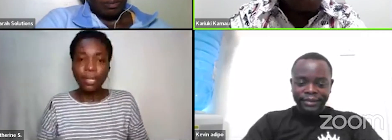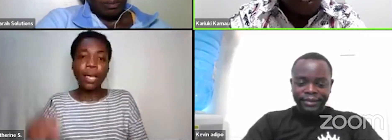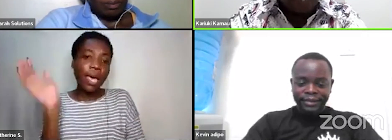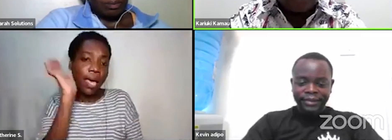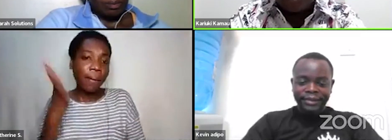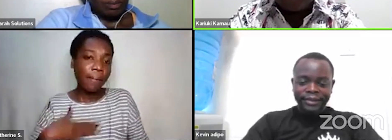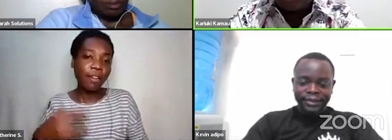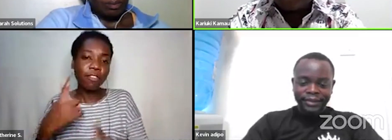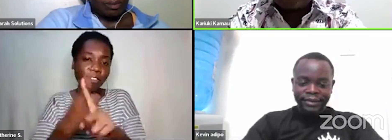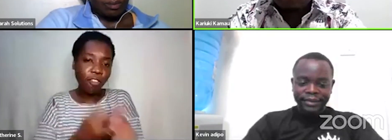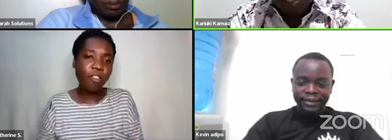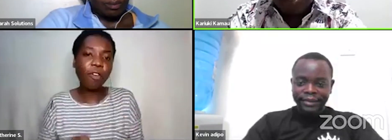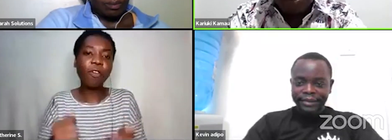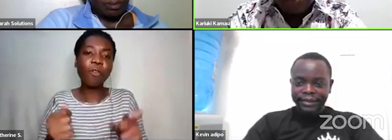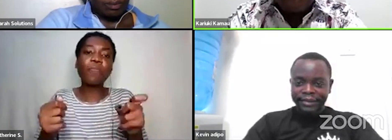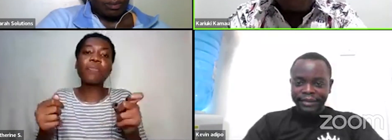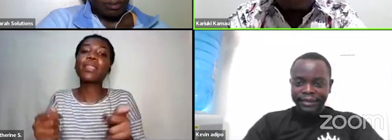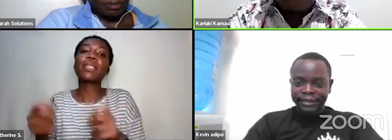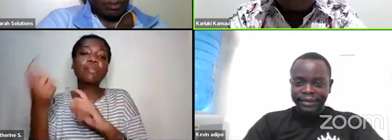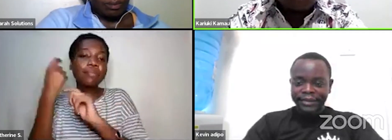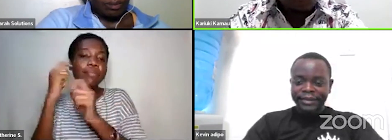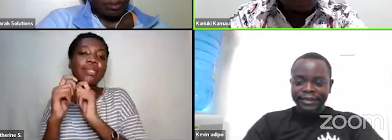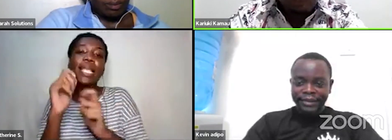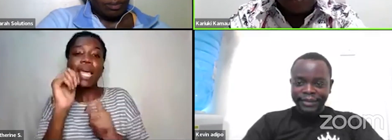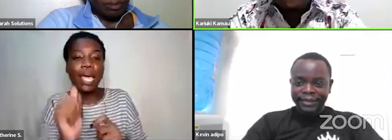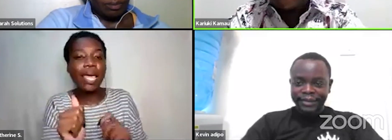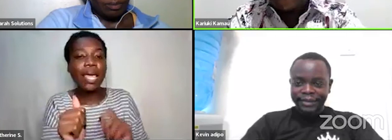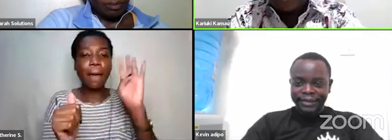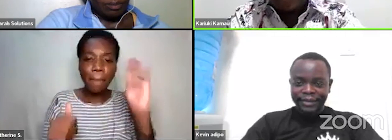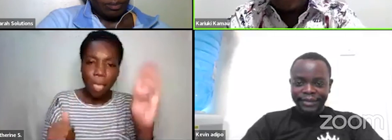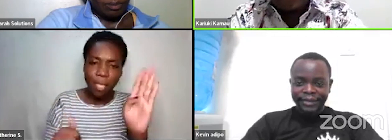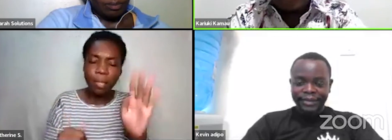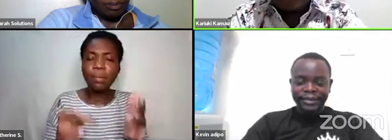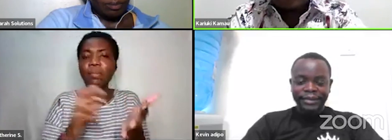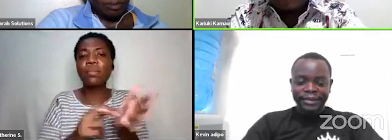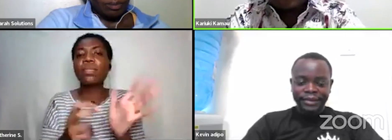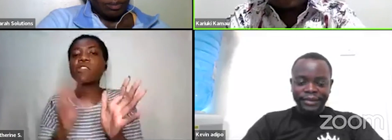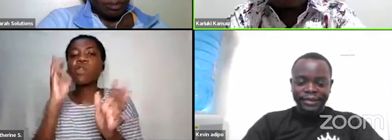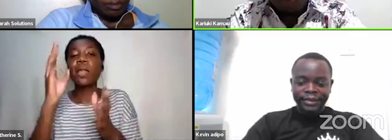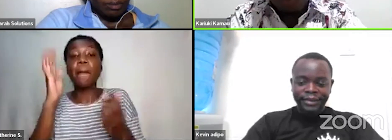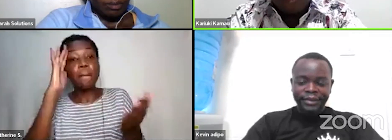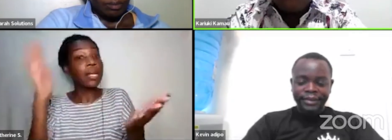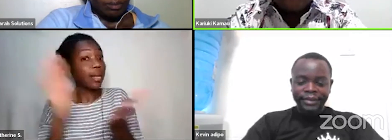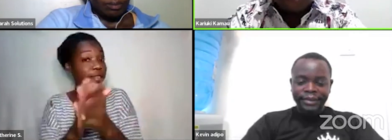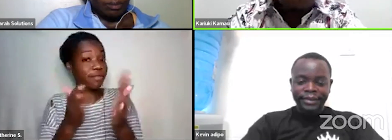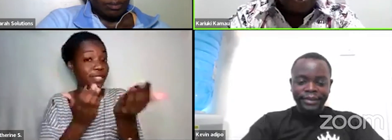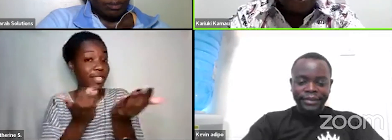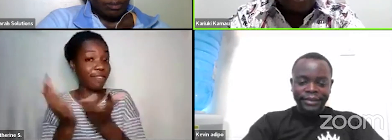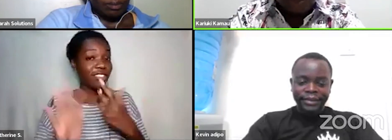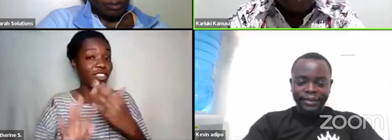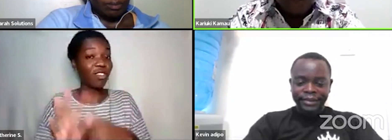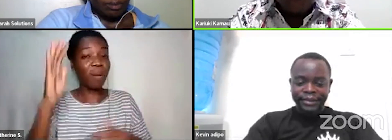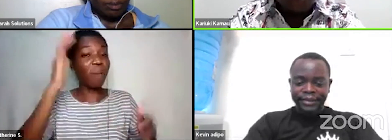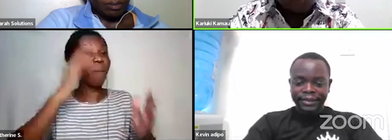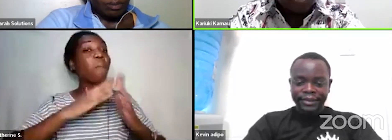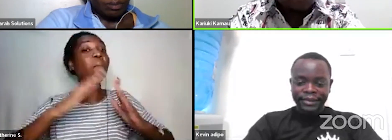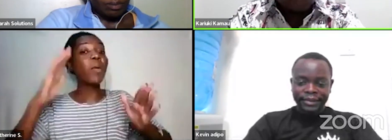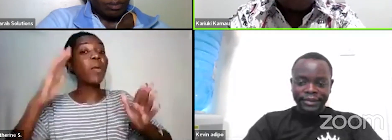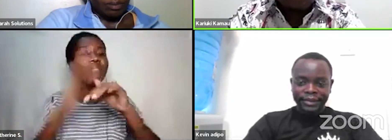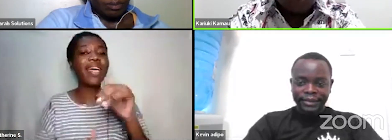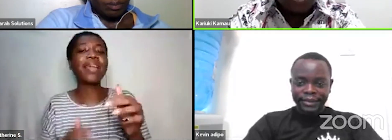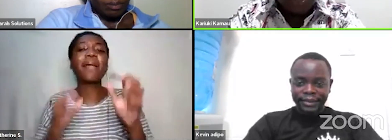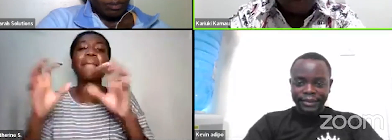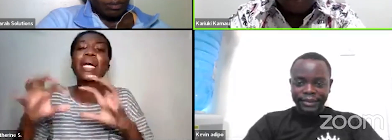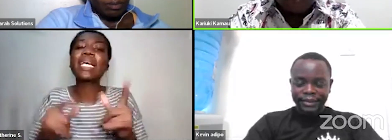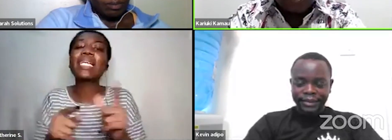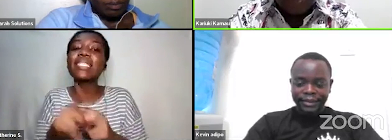barber shop A or a salonist B, they will be able to believe your service is more than you marketing yourself. So it's